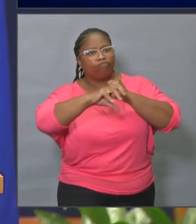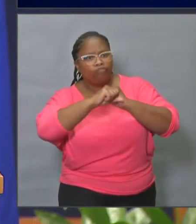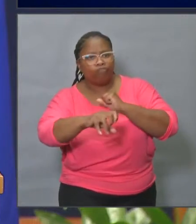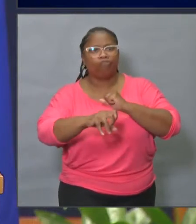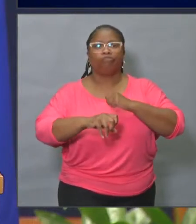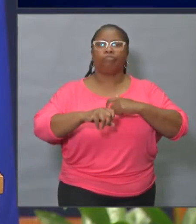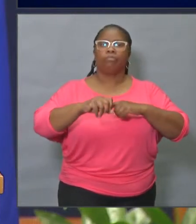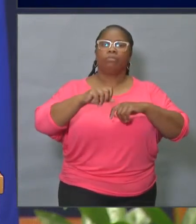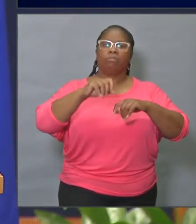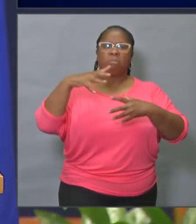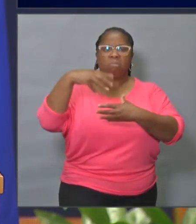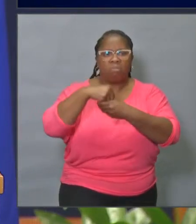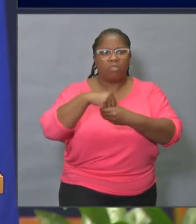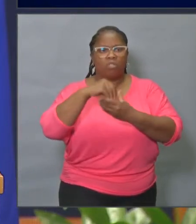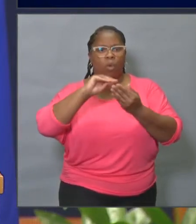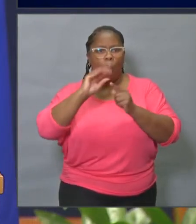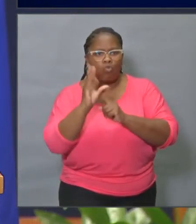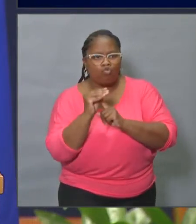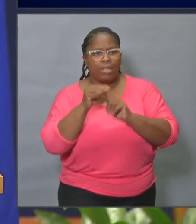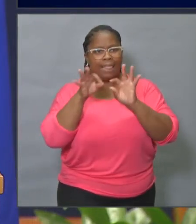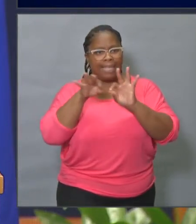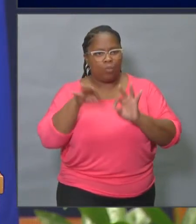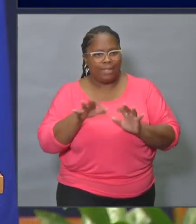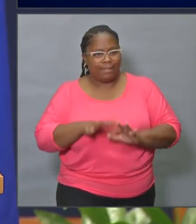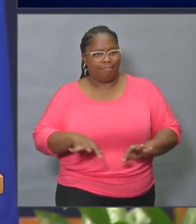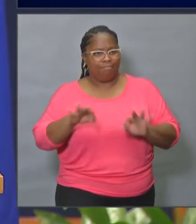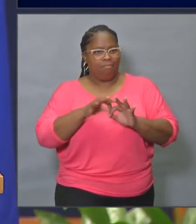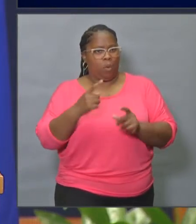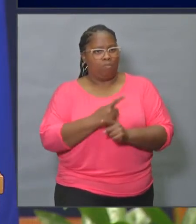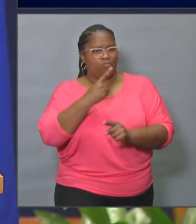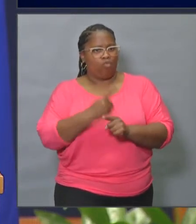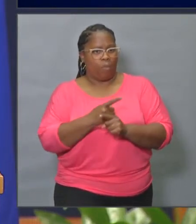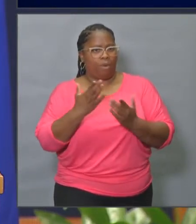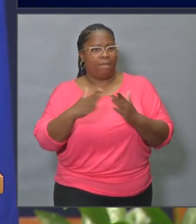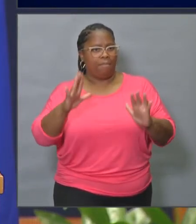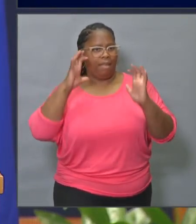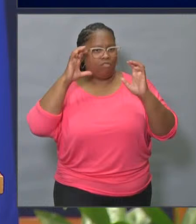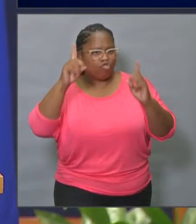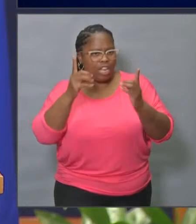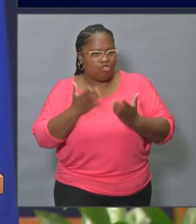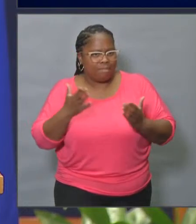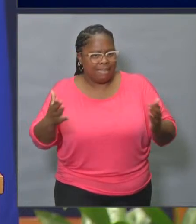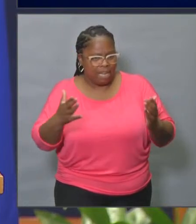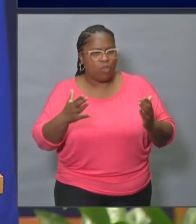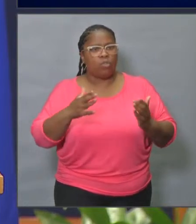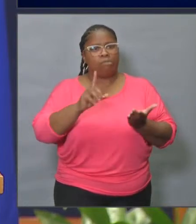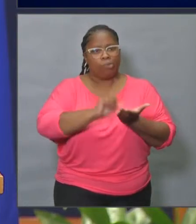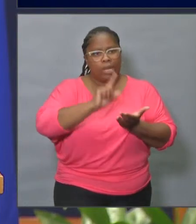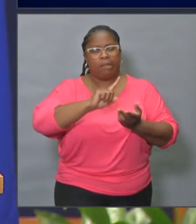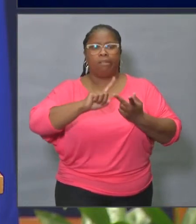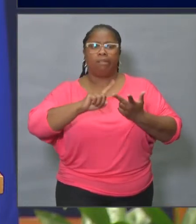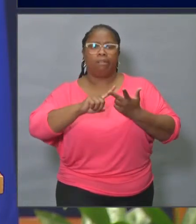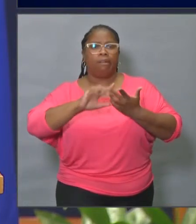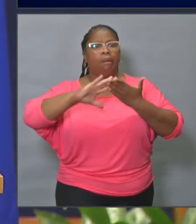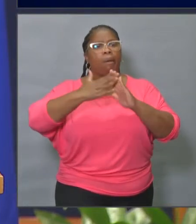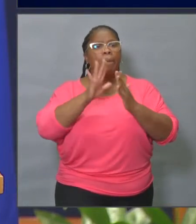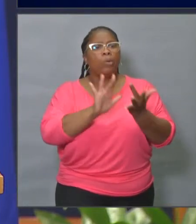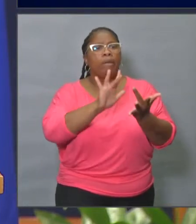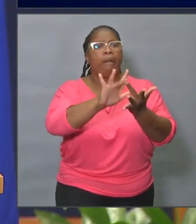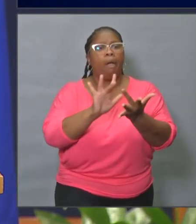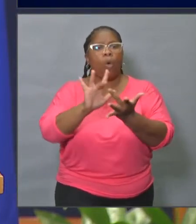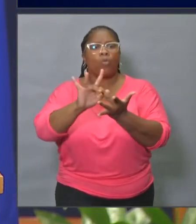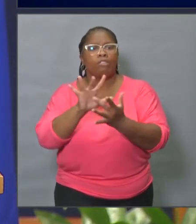communities, incorporating culturally and linguistically appropriate public education materials, working on community outreach